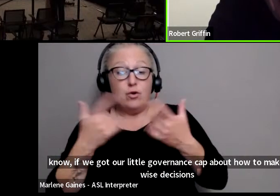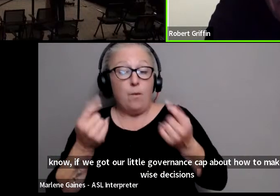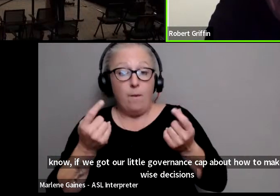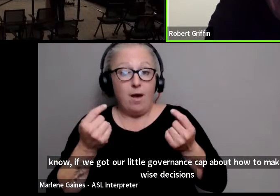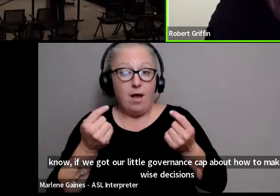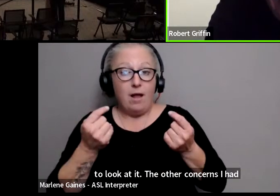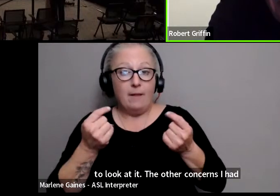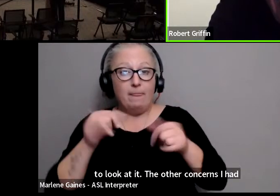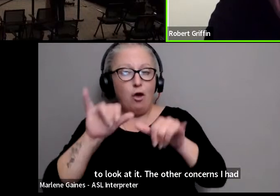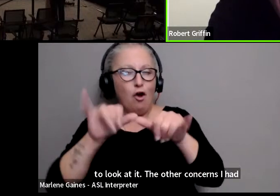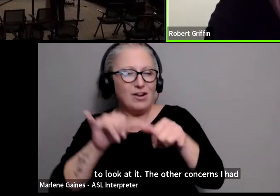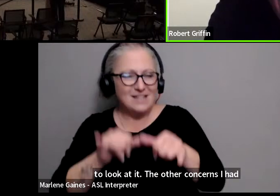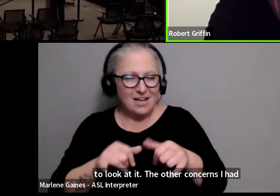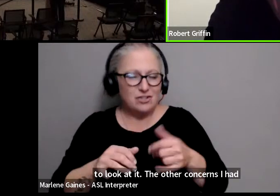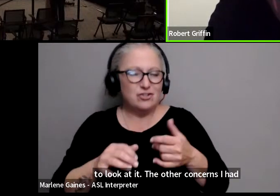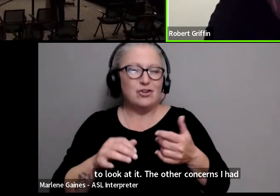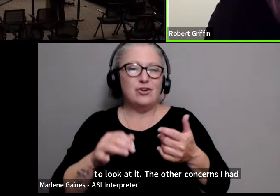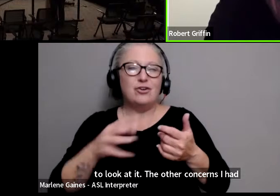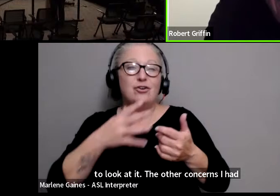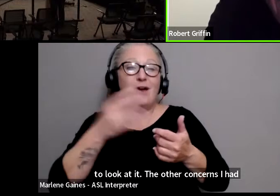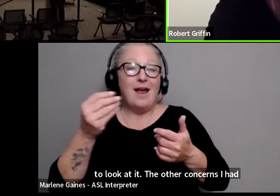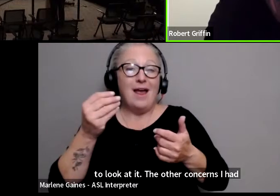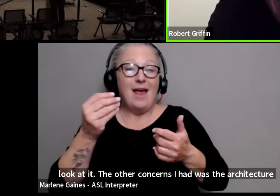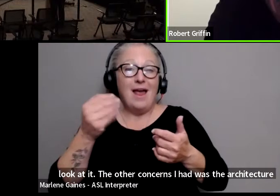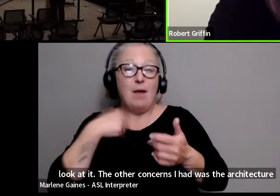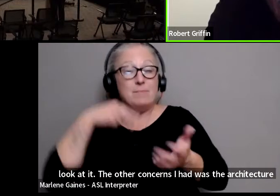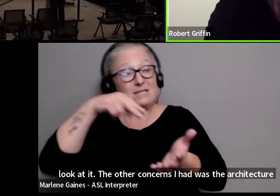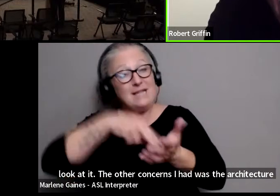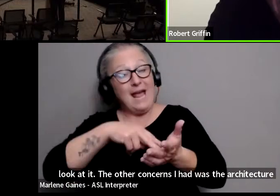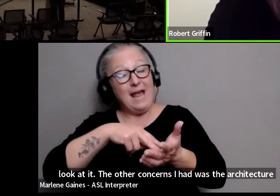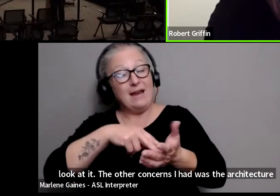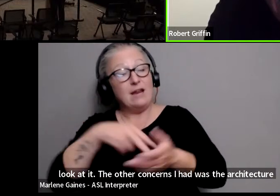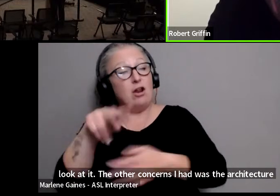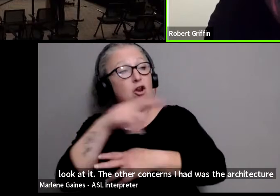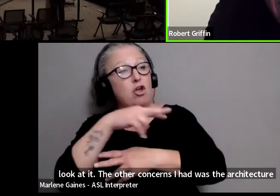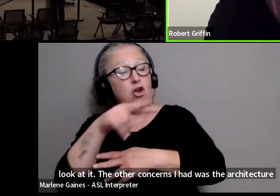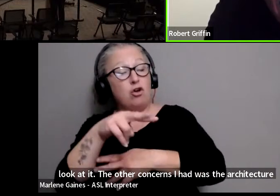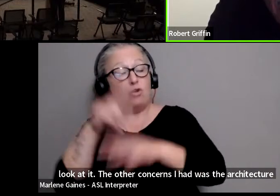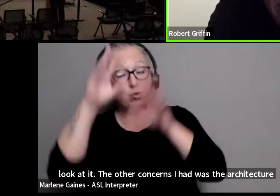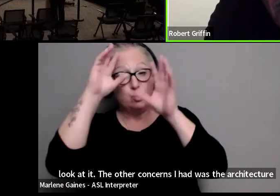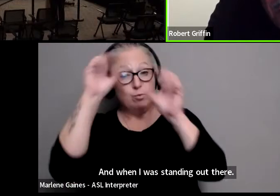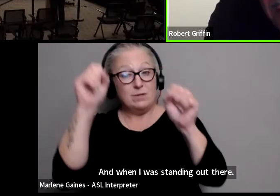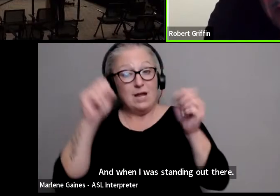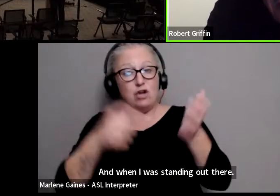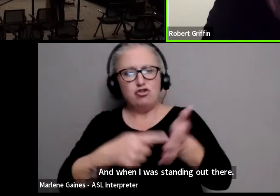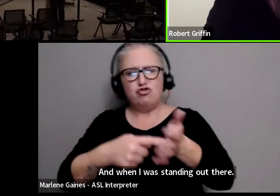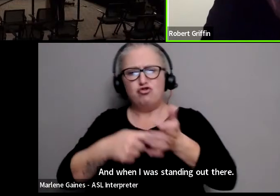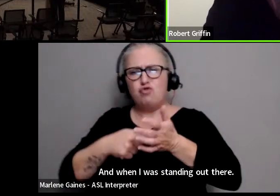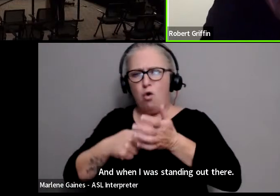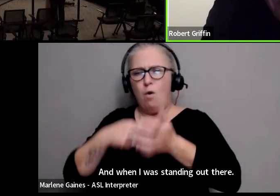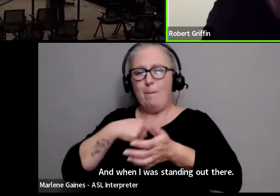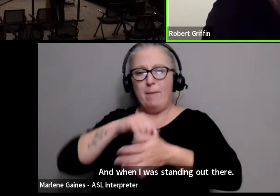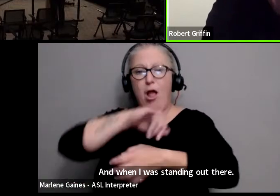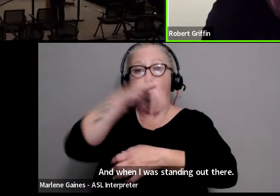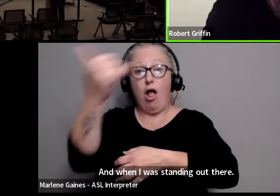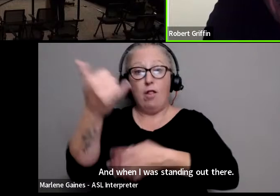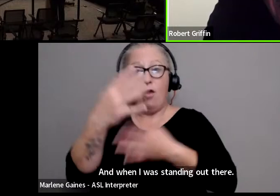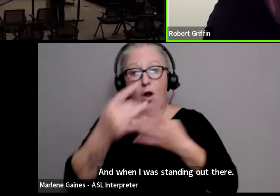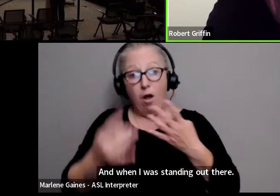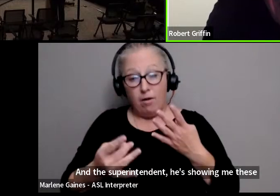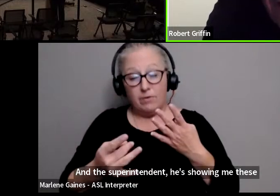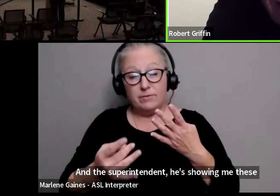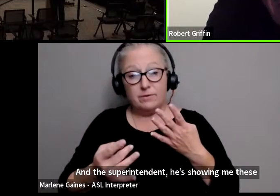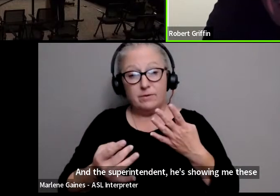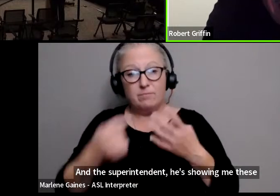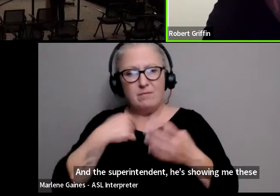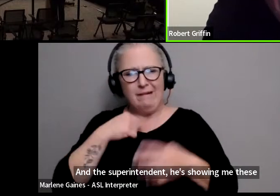the architecture, and when I was standing out there, and the superintendent, he's showing me these other alternatives.